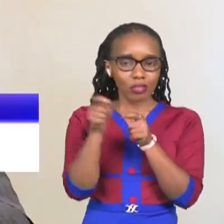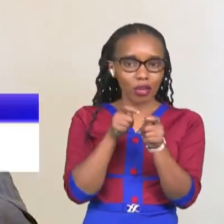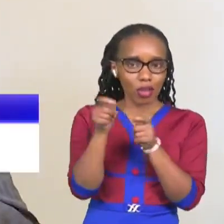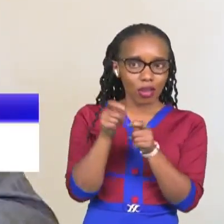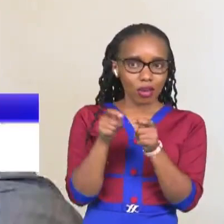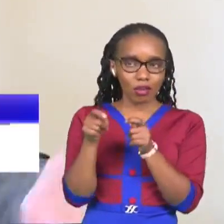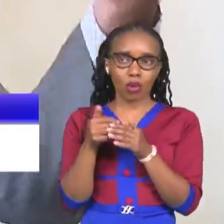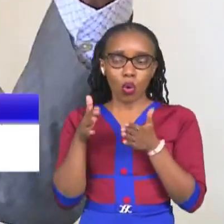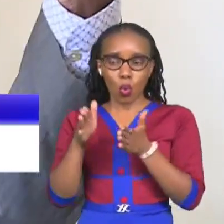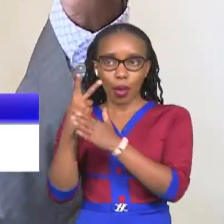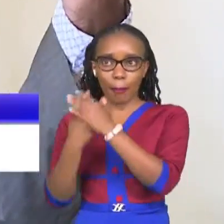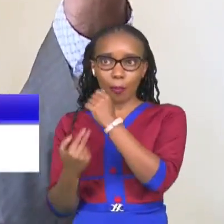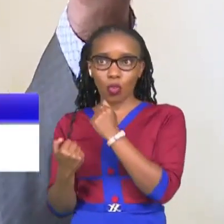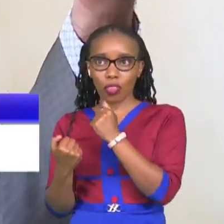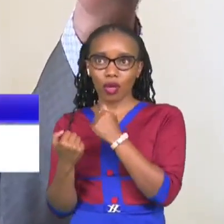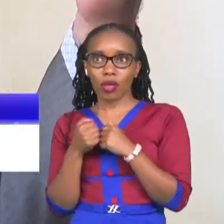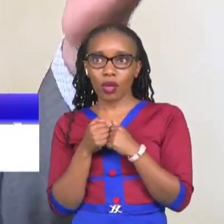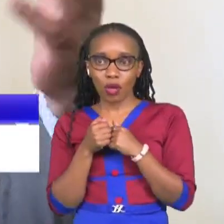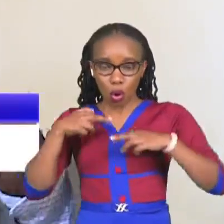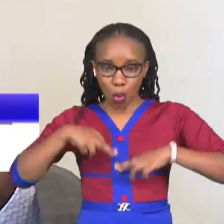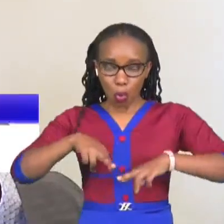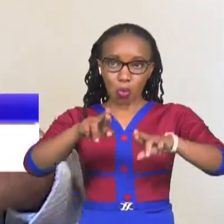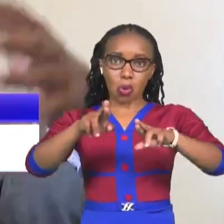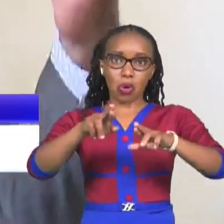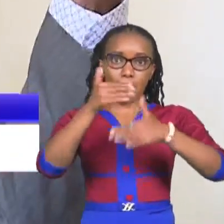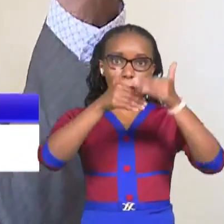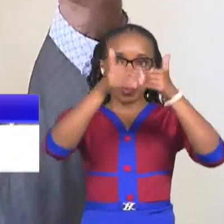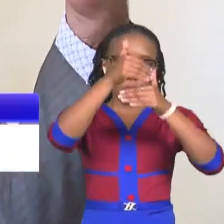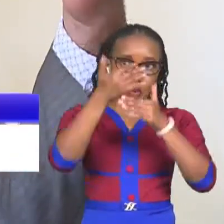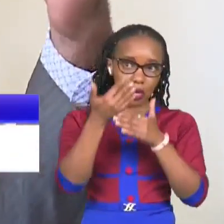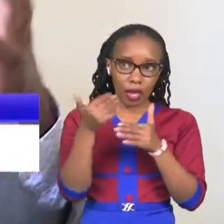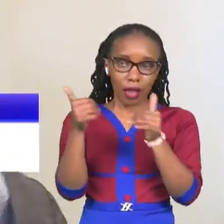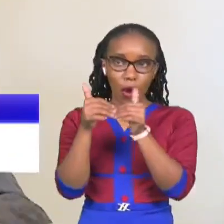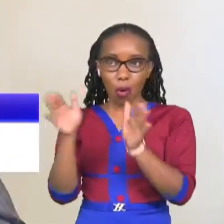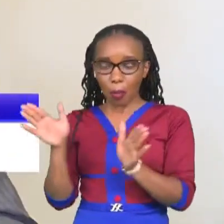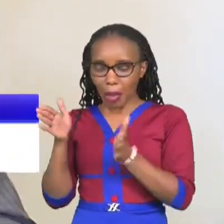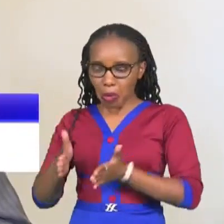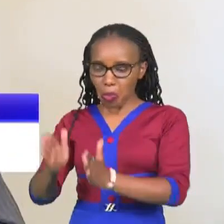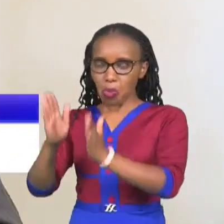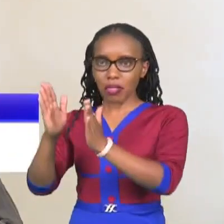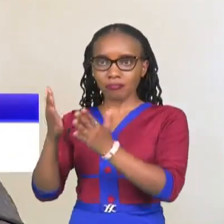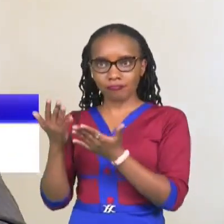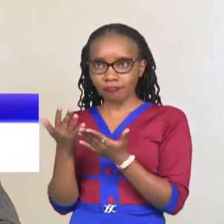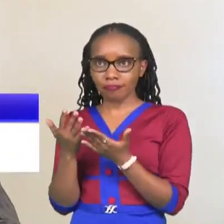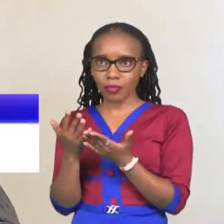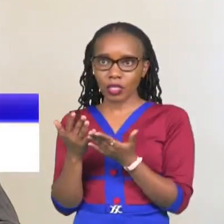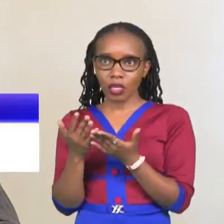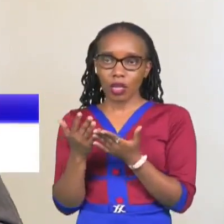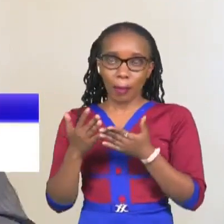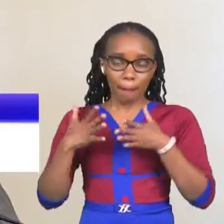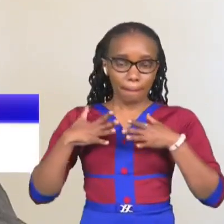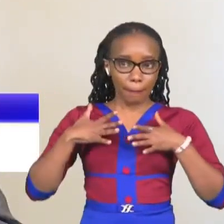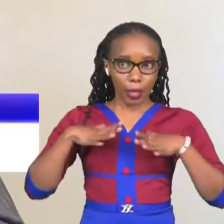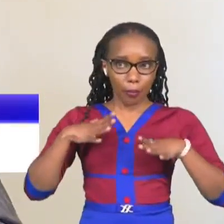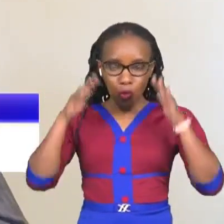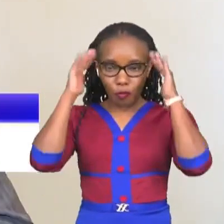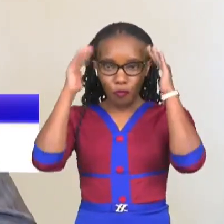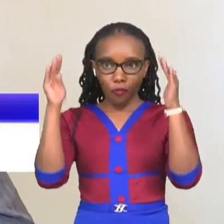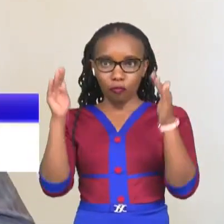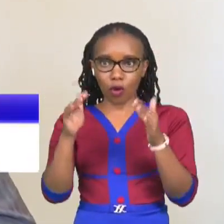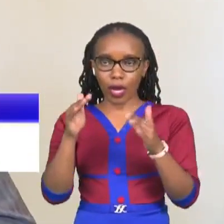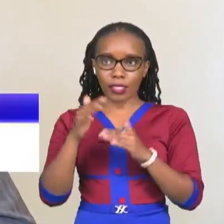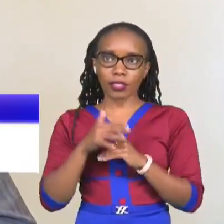You know, you've got the road going up there now. We've opened up this channel. And he was getting people focusing in on